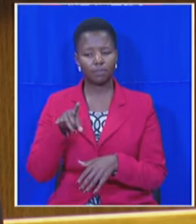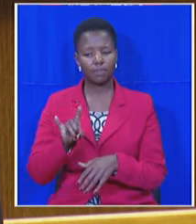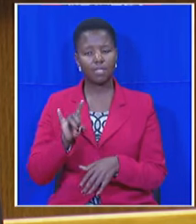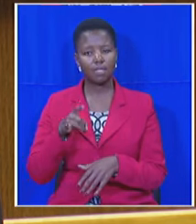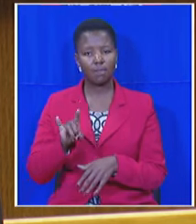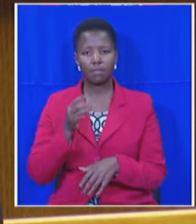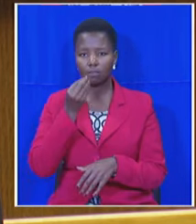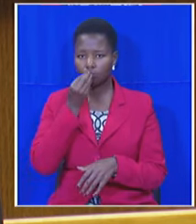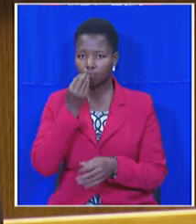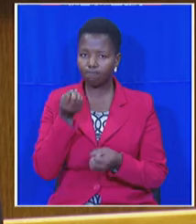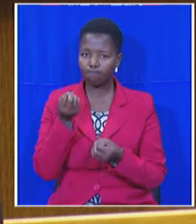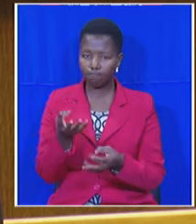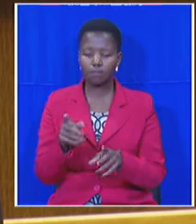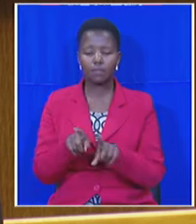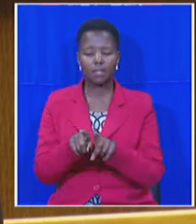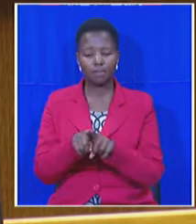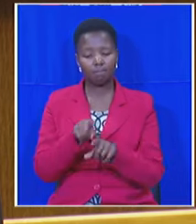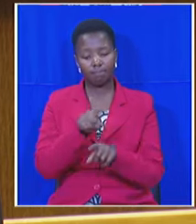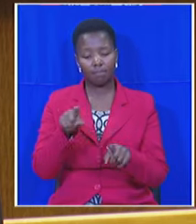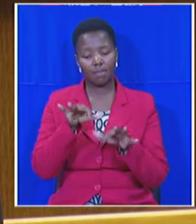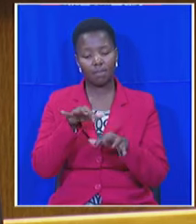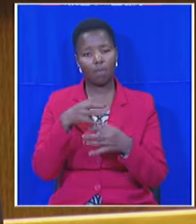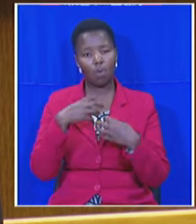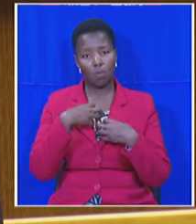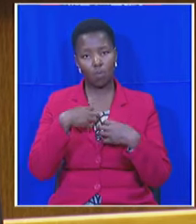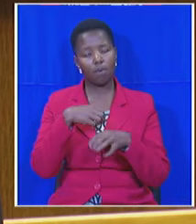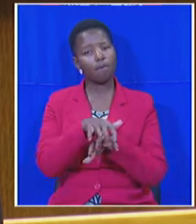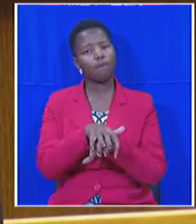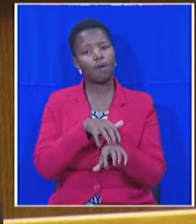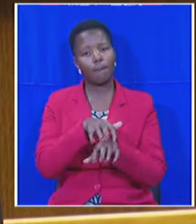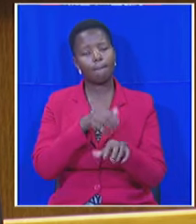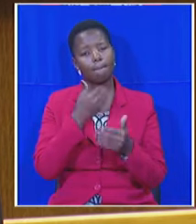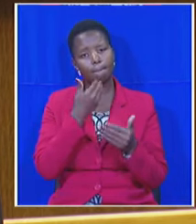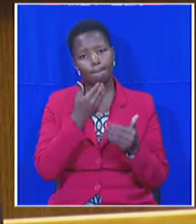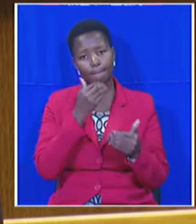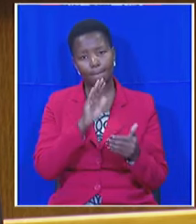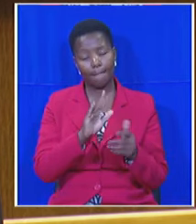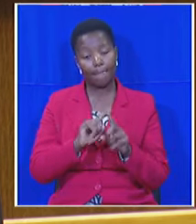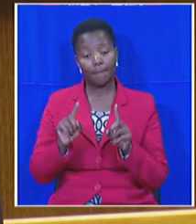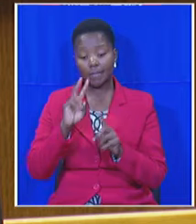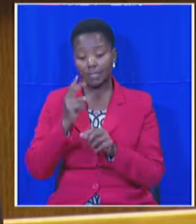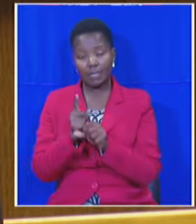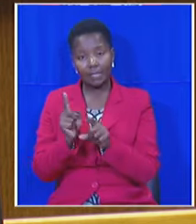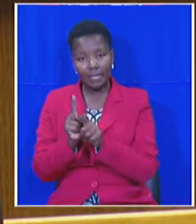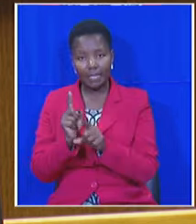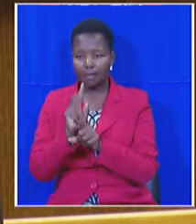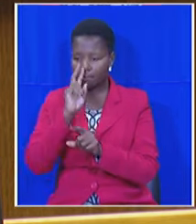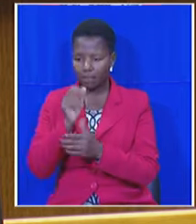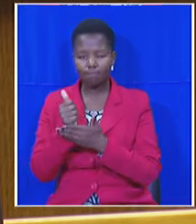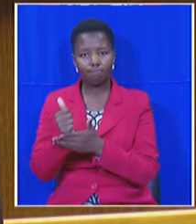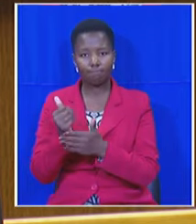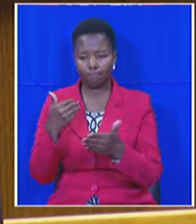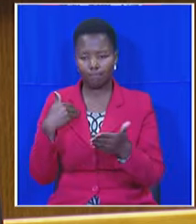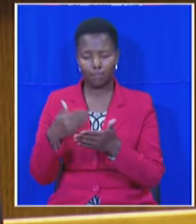are providing to the farmers. But we also want to welcome the assistance that you have been given to all these